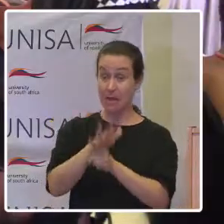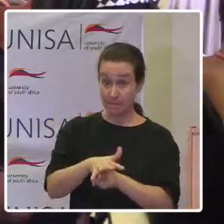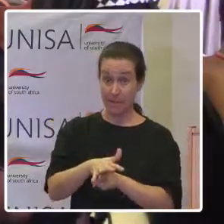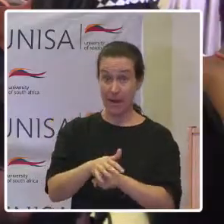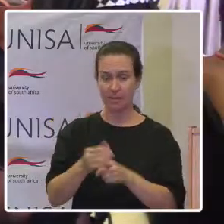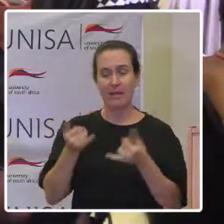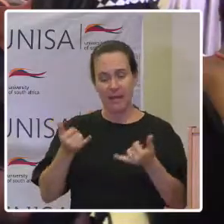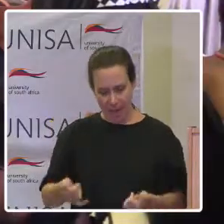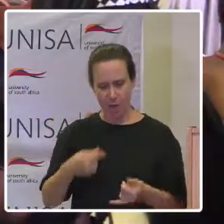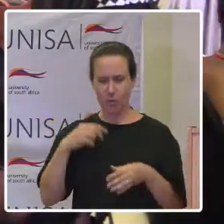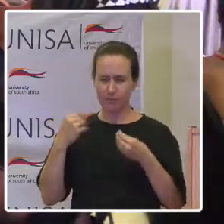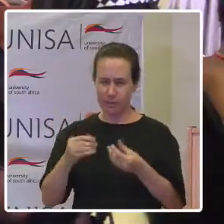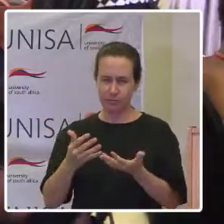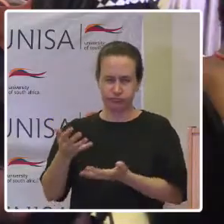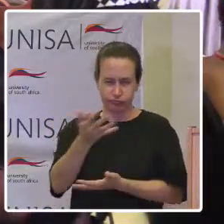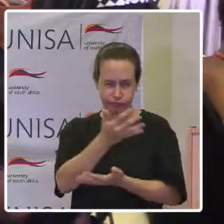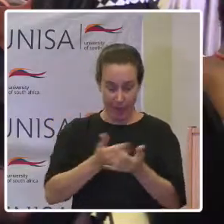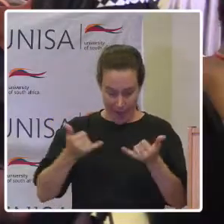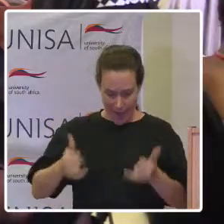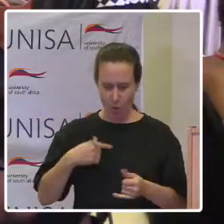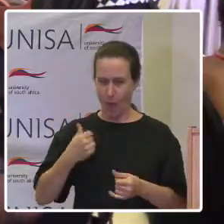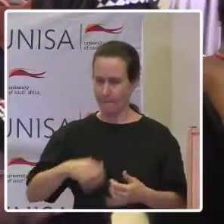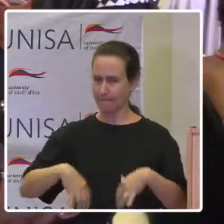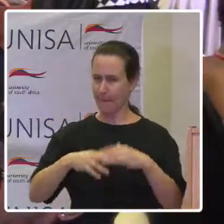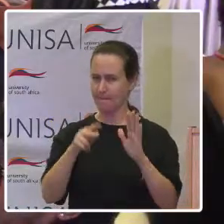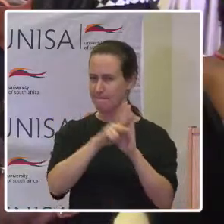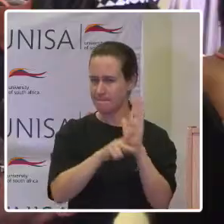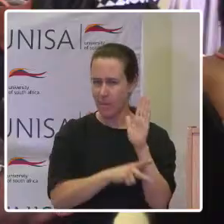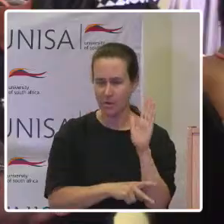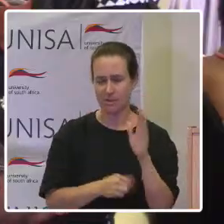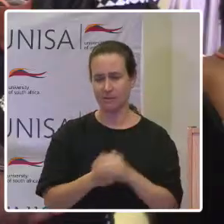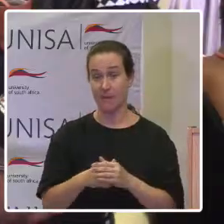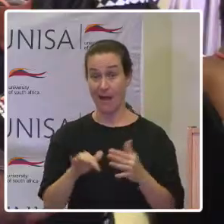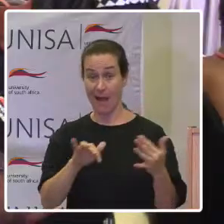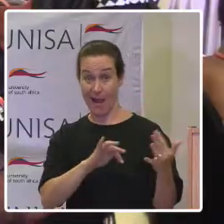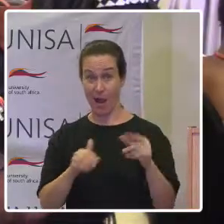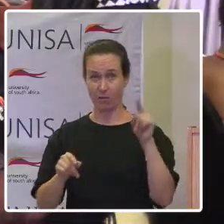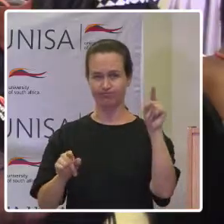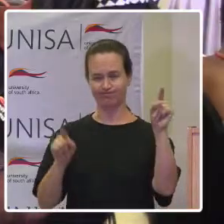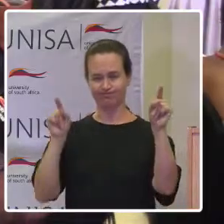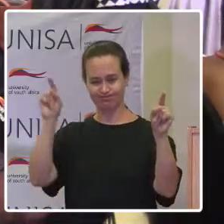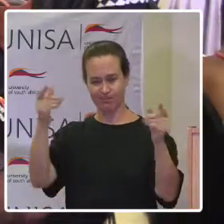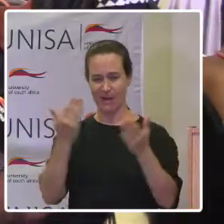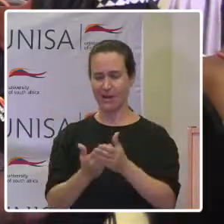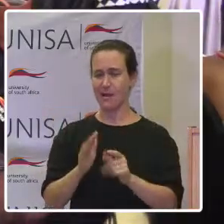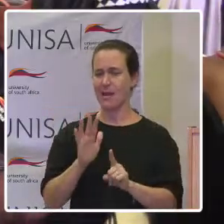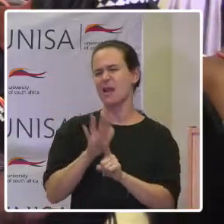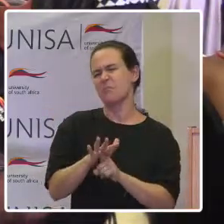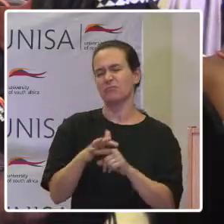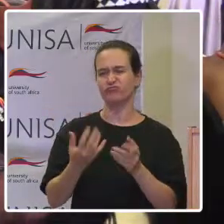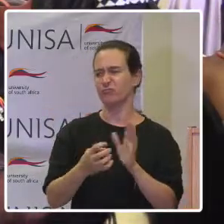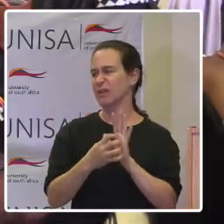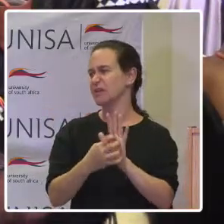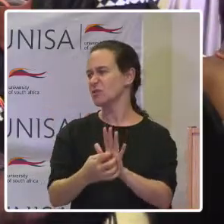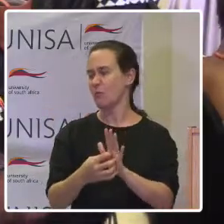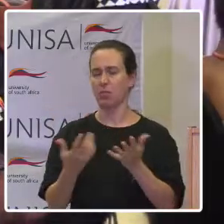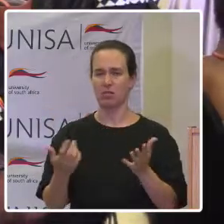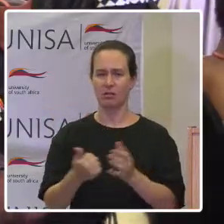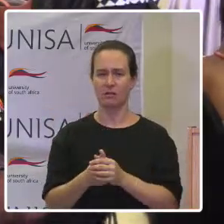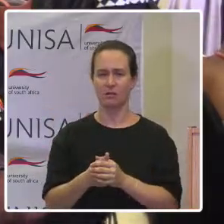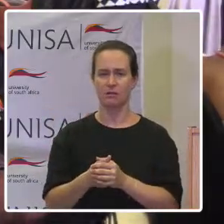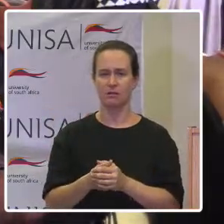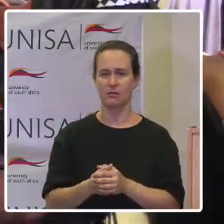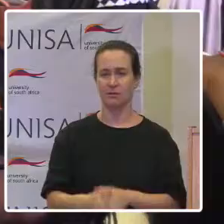now, and the policies that we have now, and how it impacts on, for example, the work that